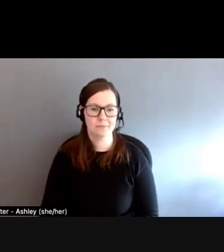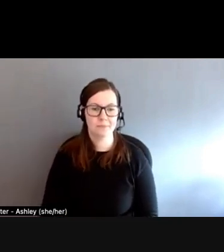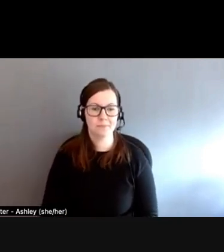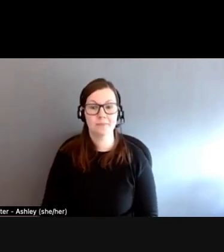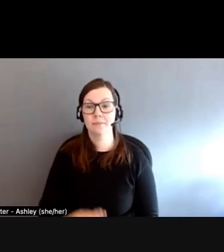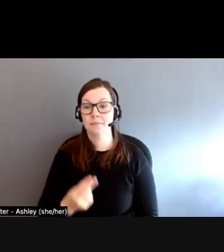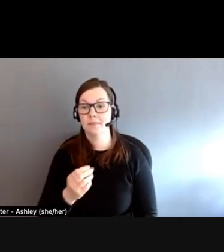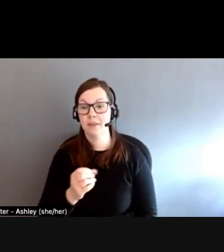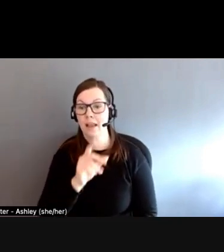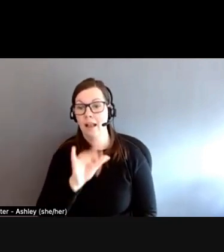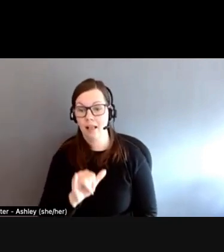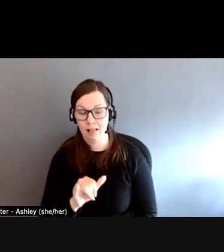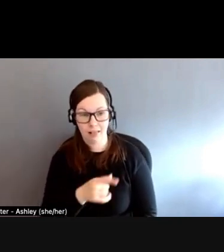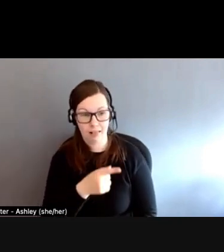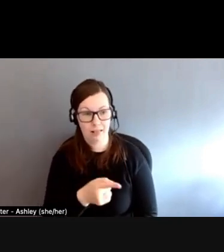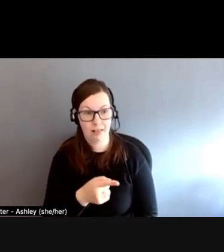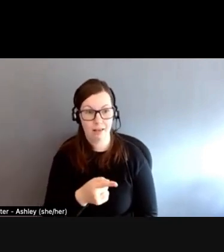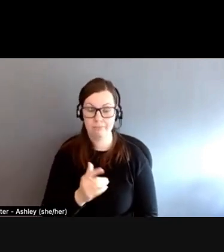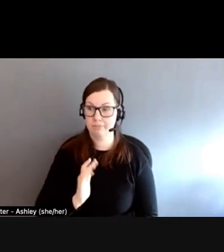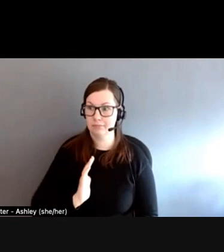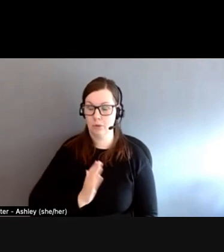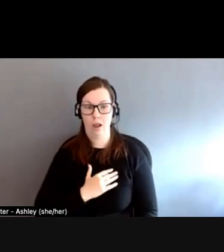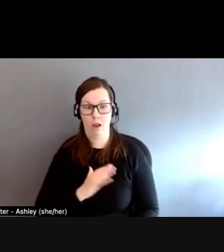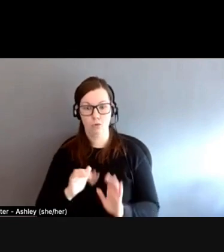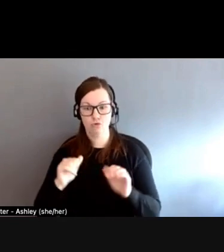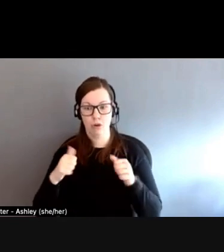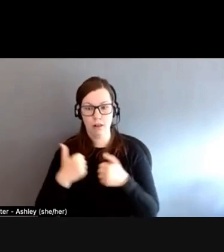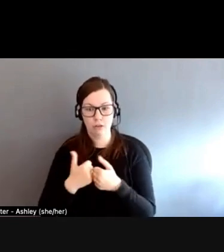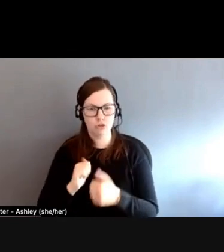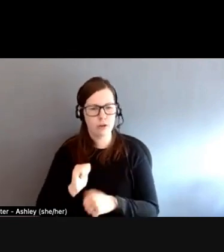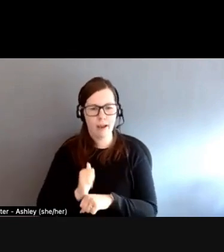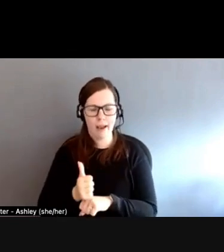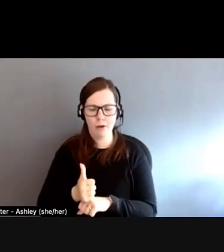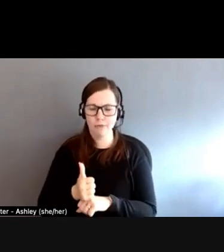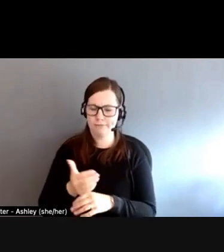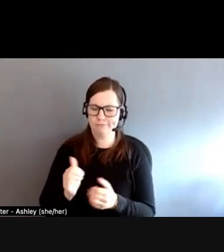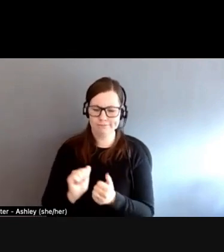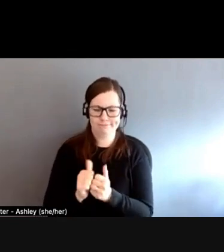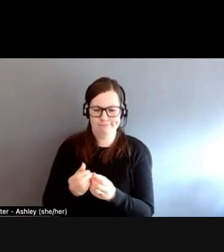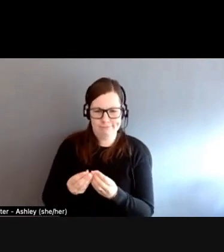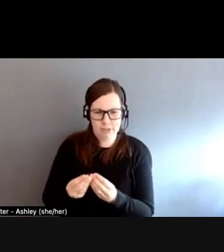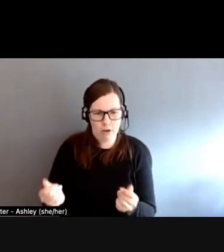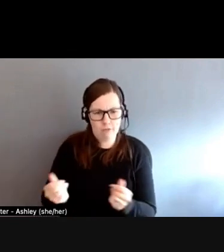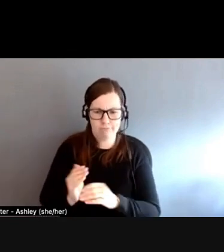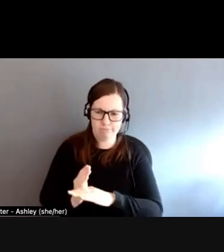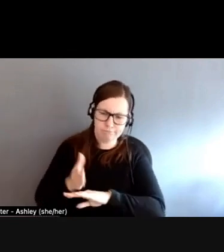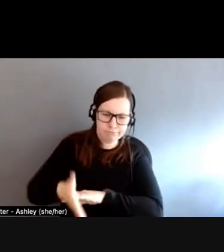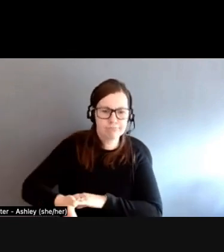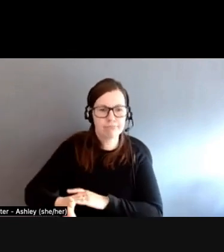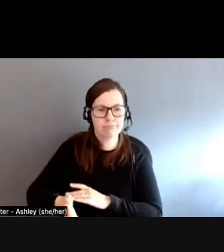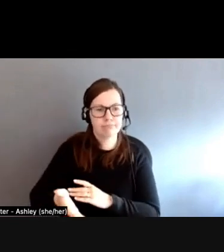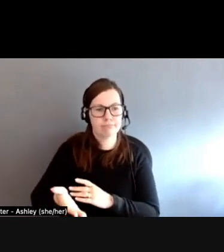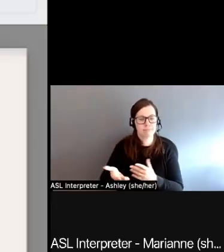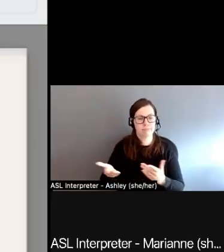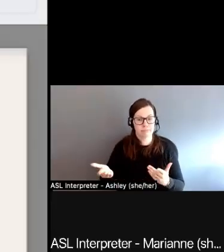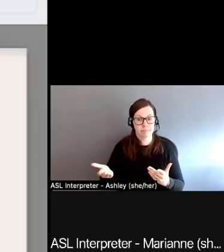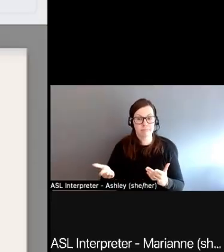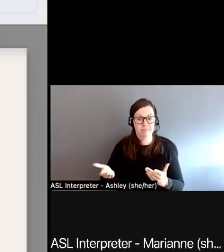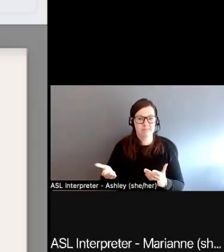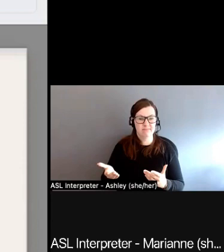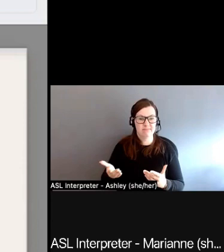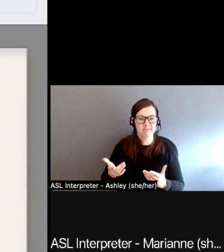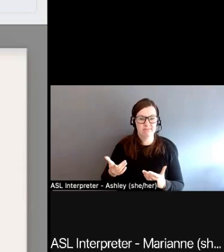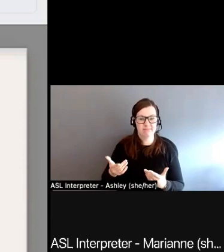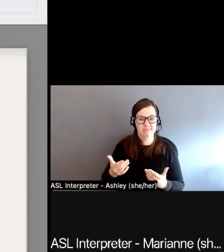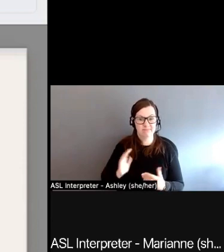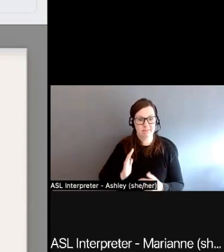So overcoming challenges and what we learned. I think working through the process and kind of sticking with it, because